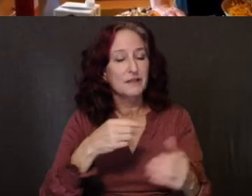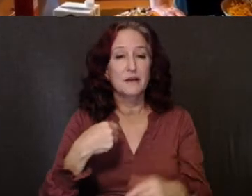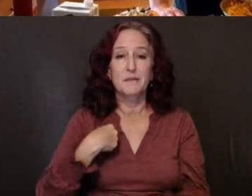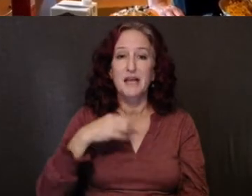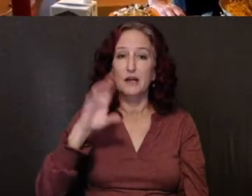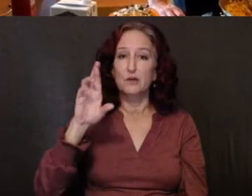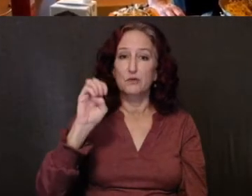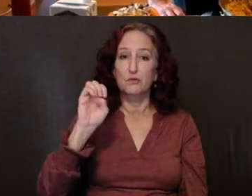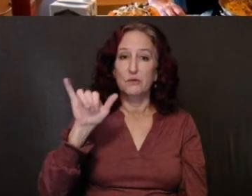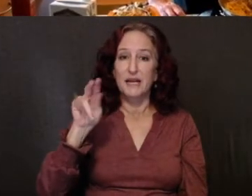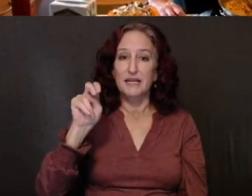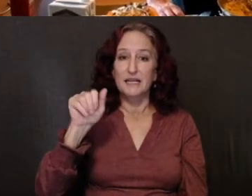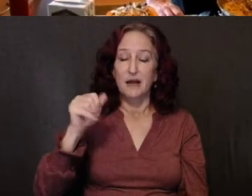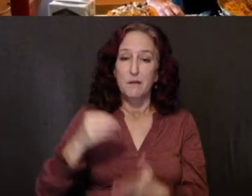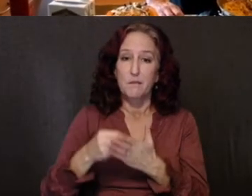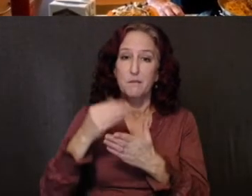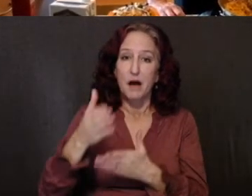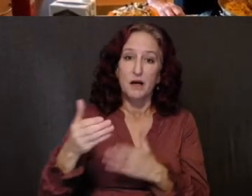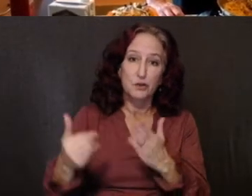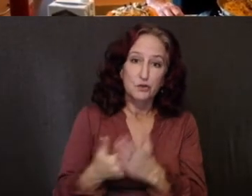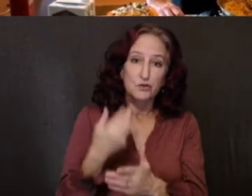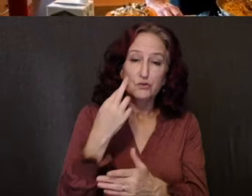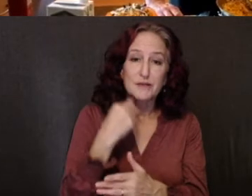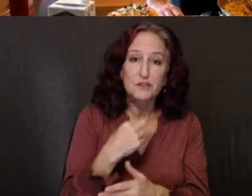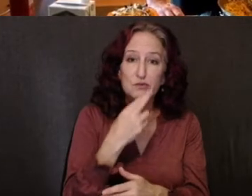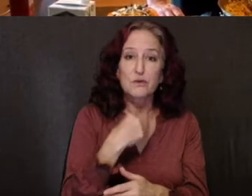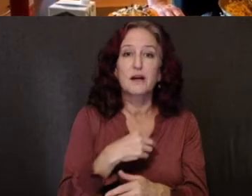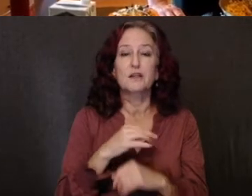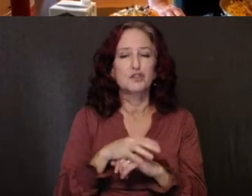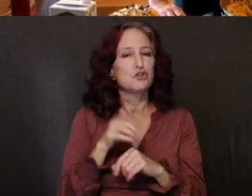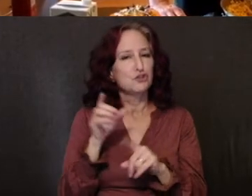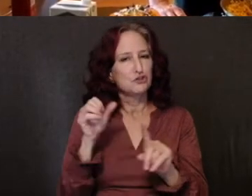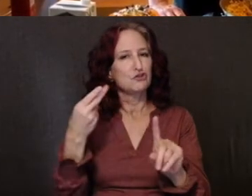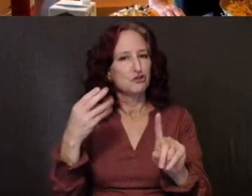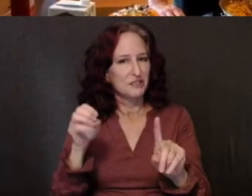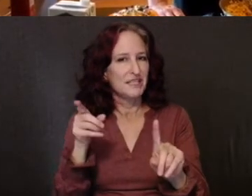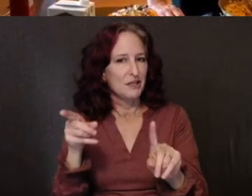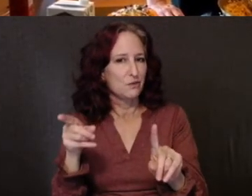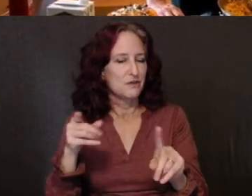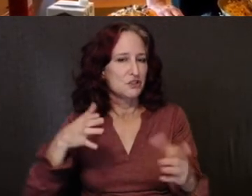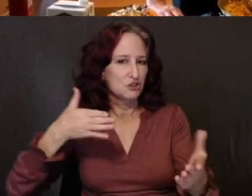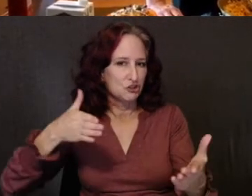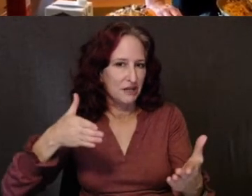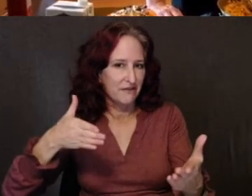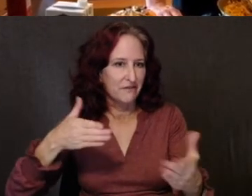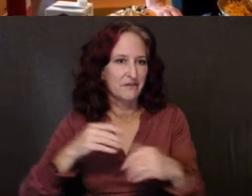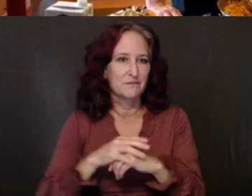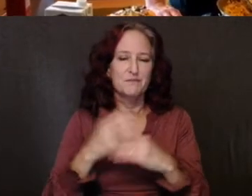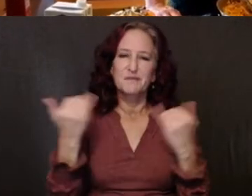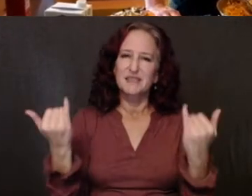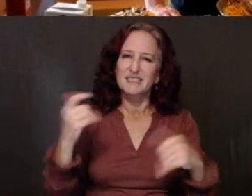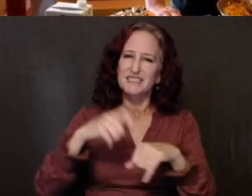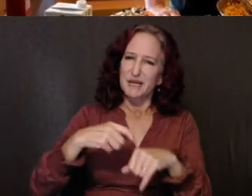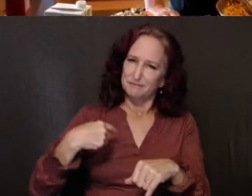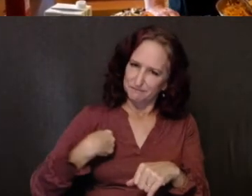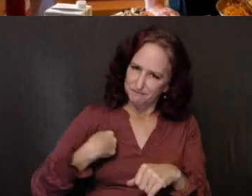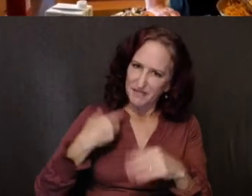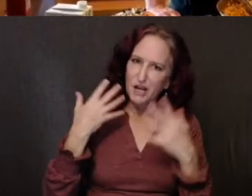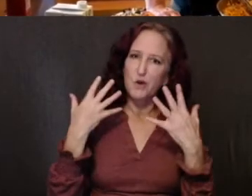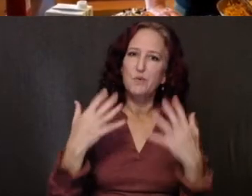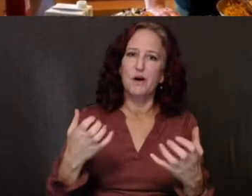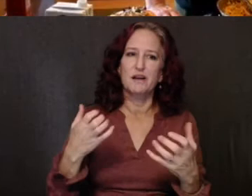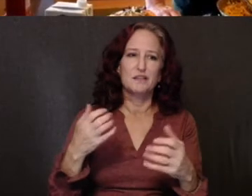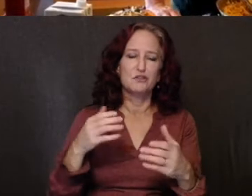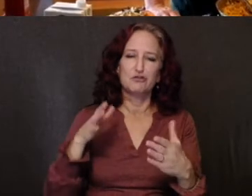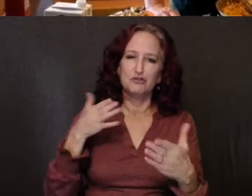to have more of that role. And then when me and Reina bought our restaurant, then I did a lot more of that. Although